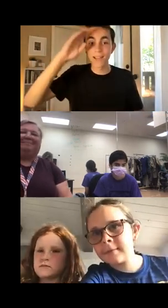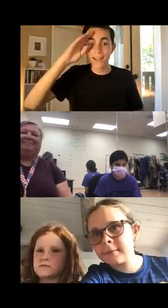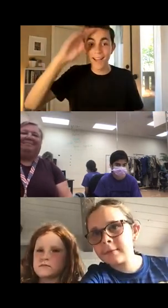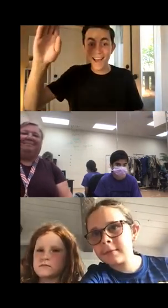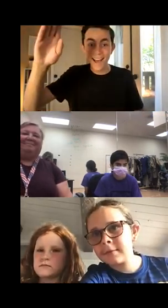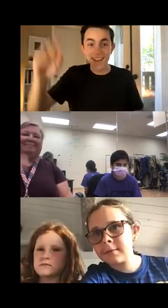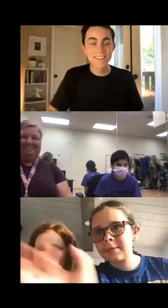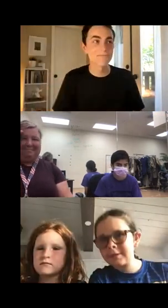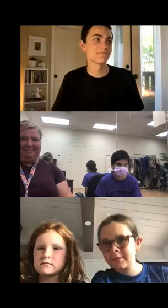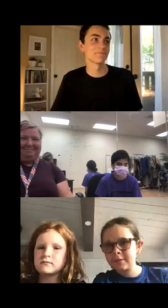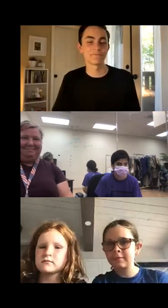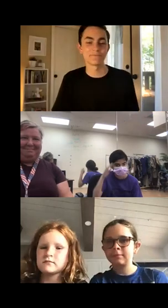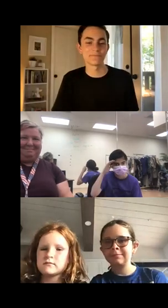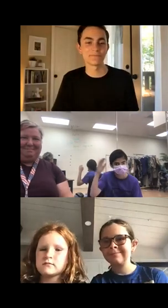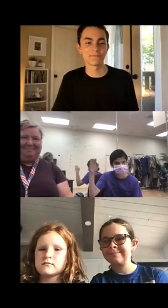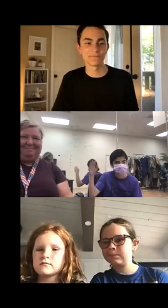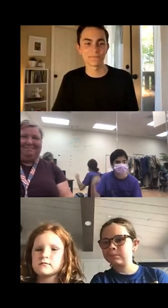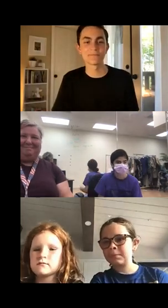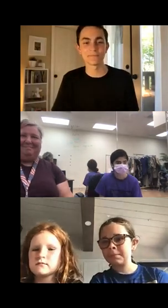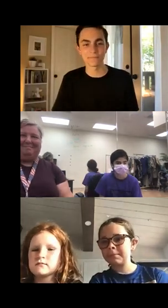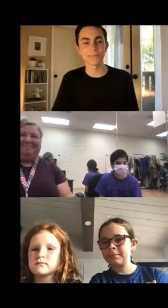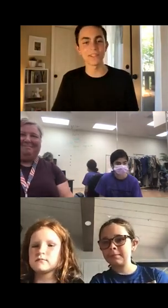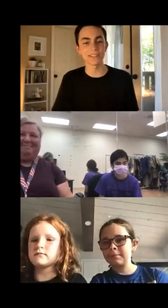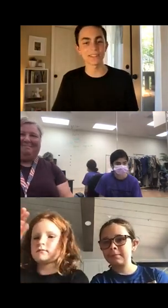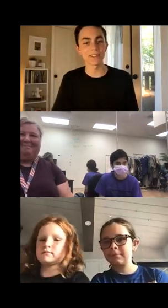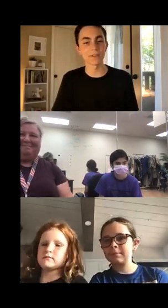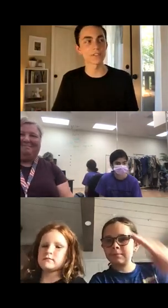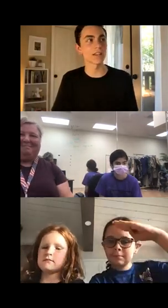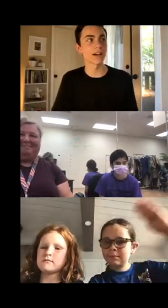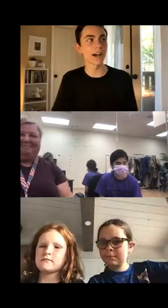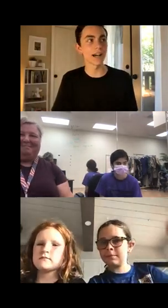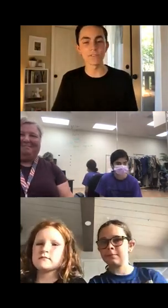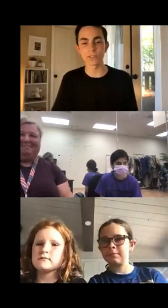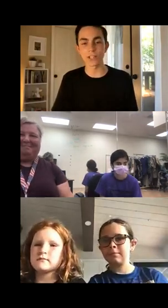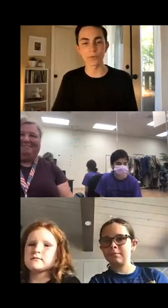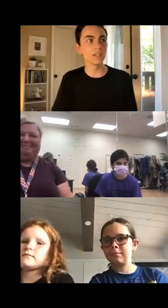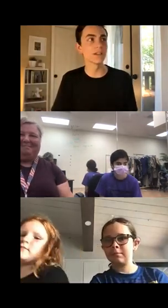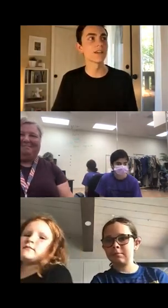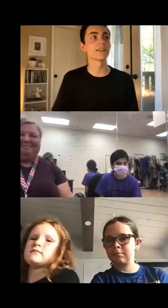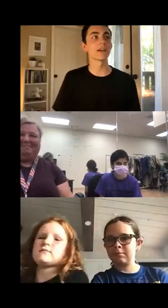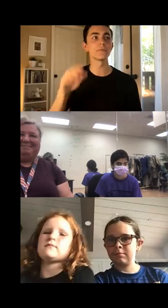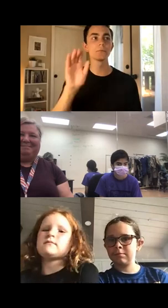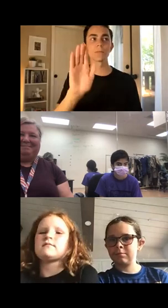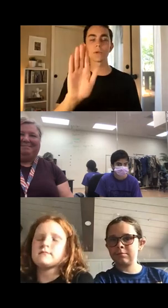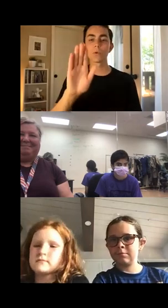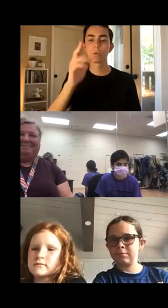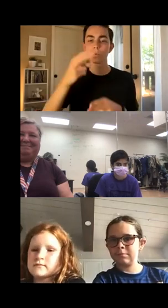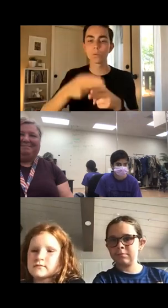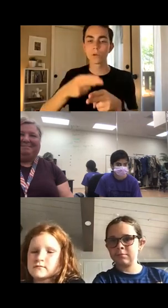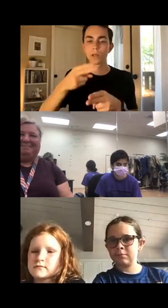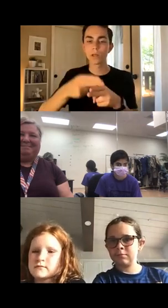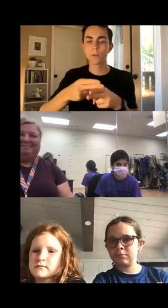we go. Good. And you'll sign hi for some of you. Now,